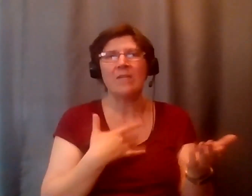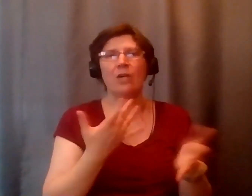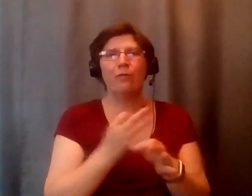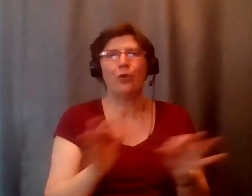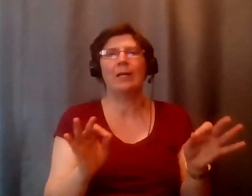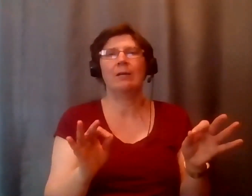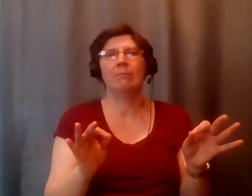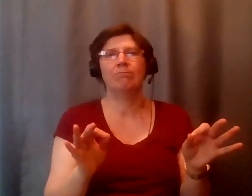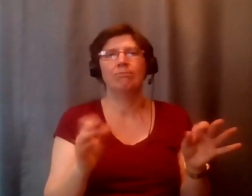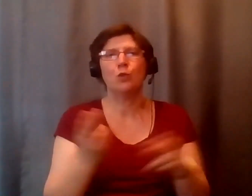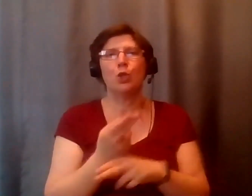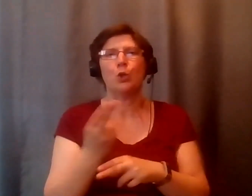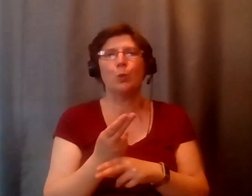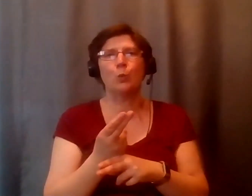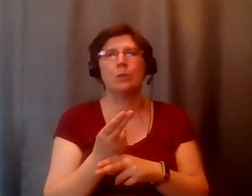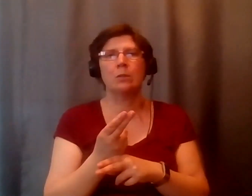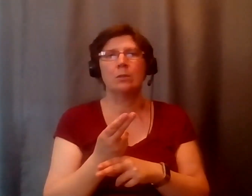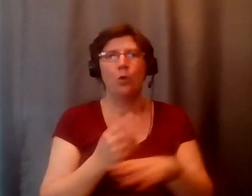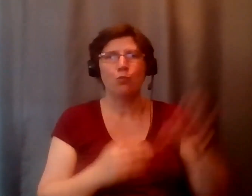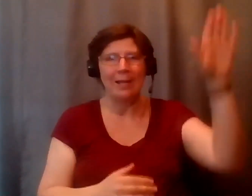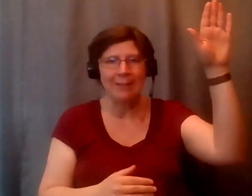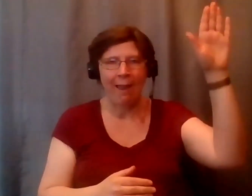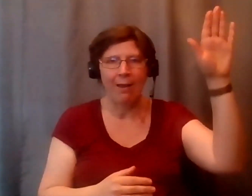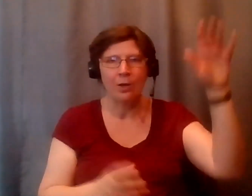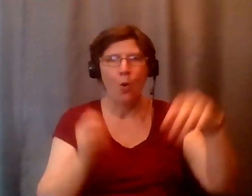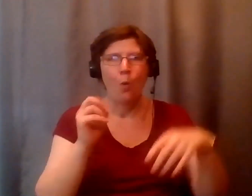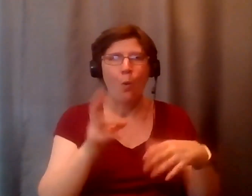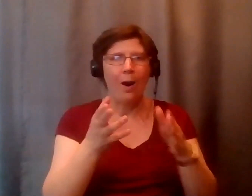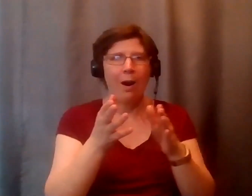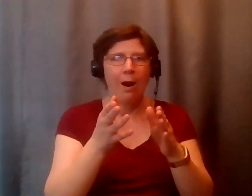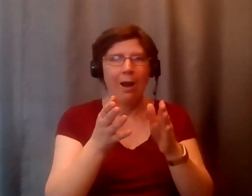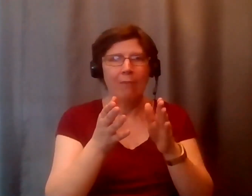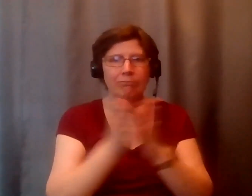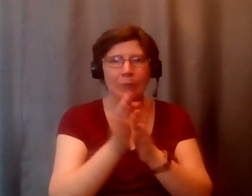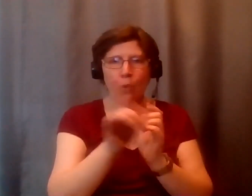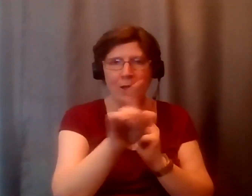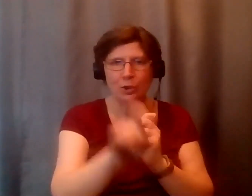use the raise hand feature or use the question box.